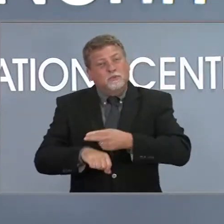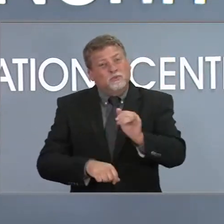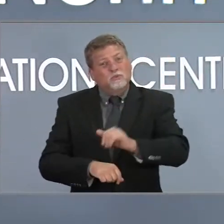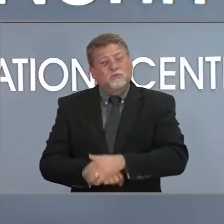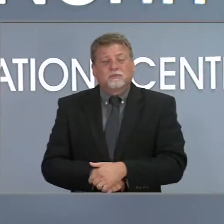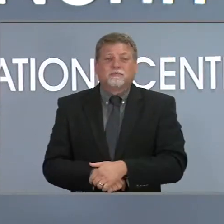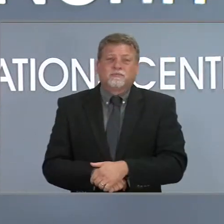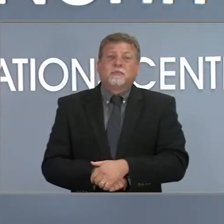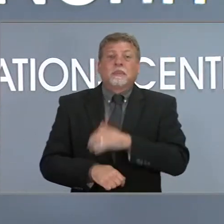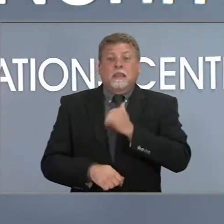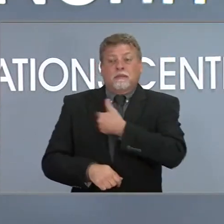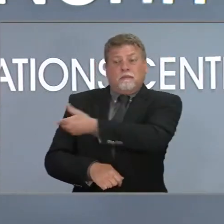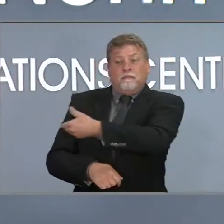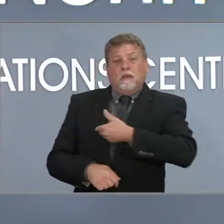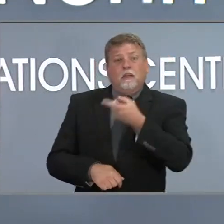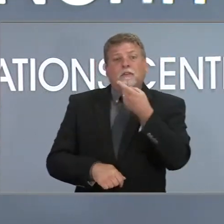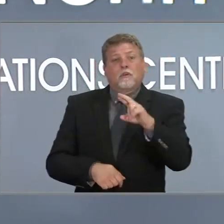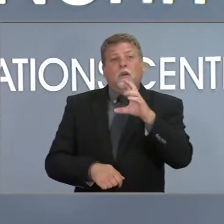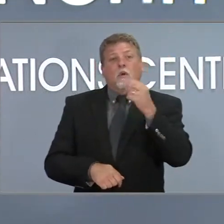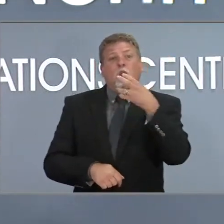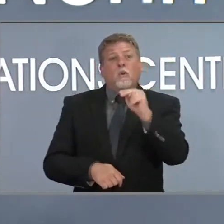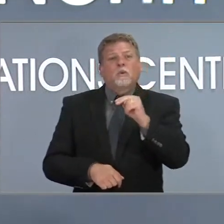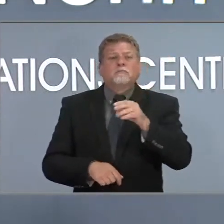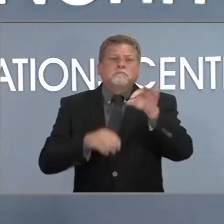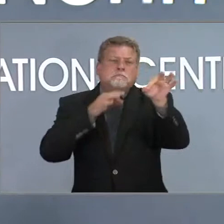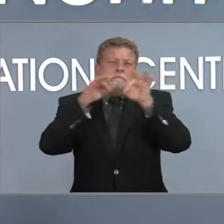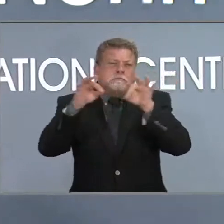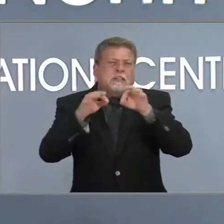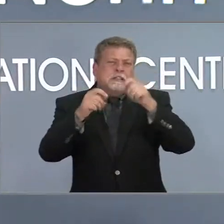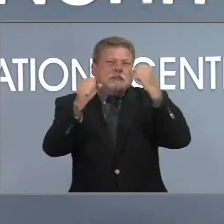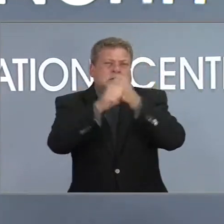our data and to provide other updates. Dr. Cohen.